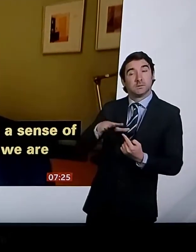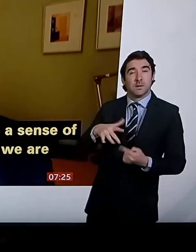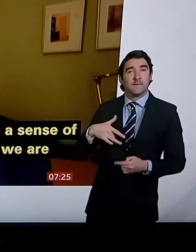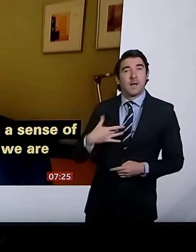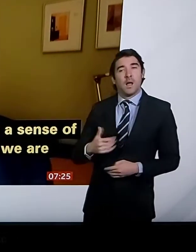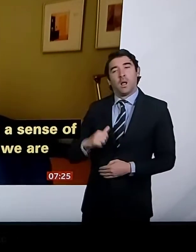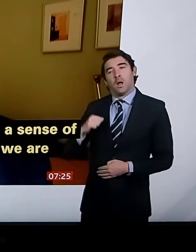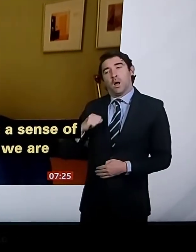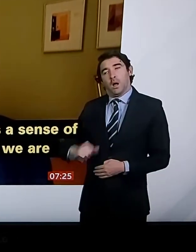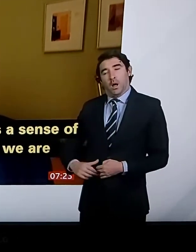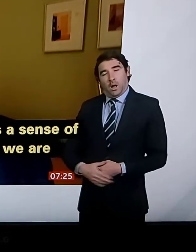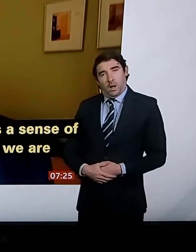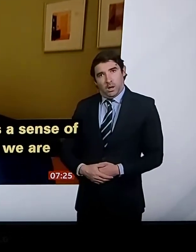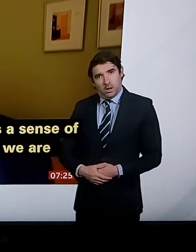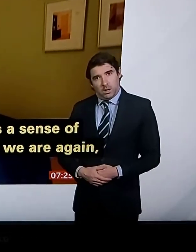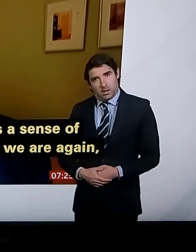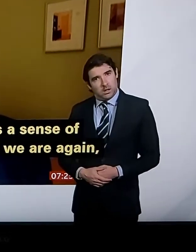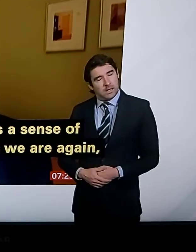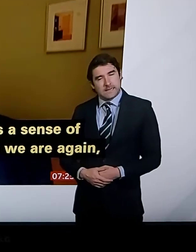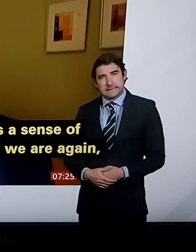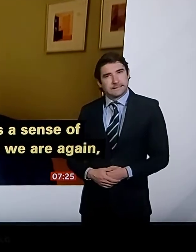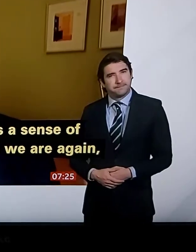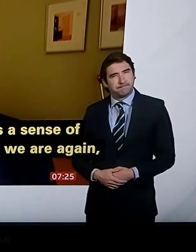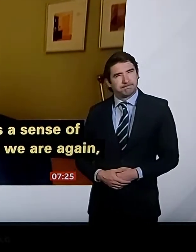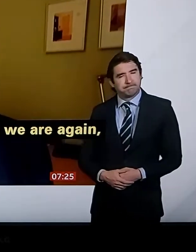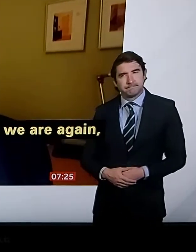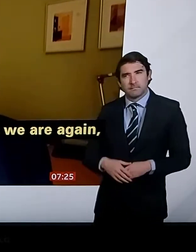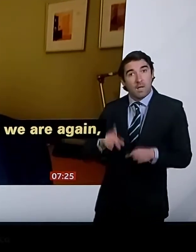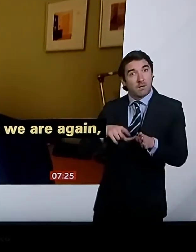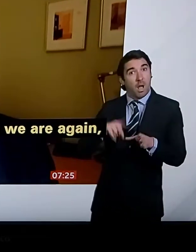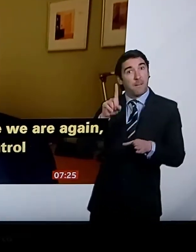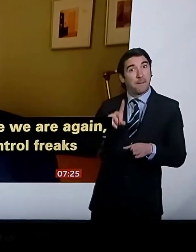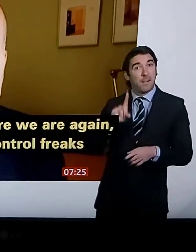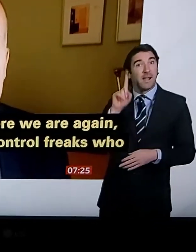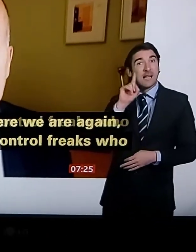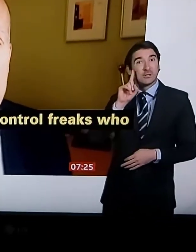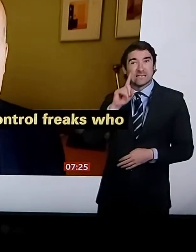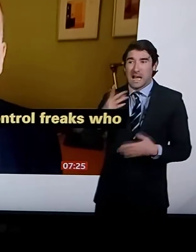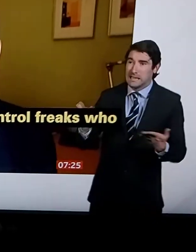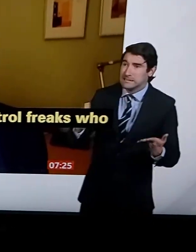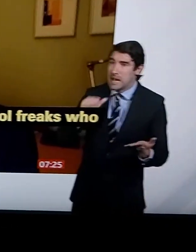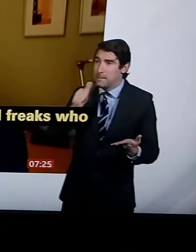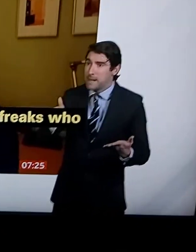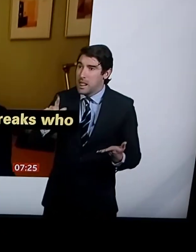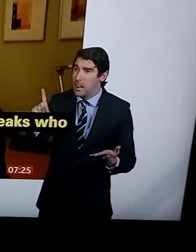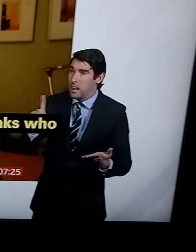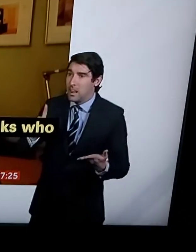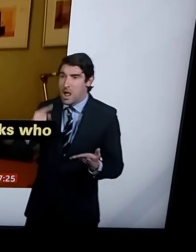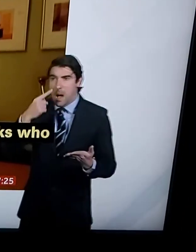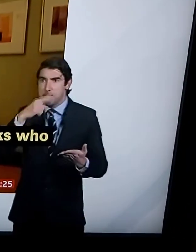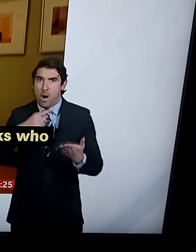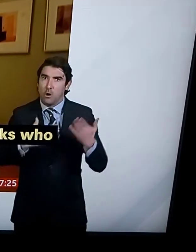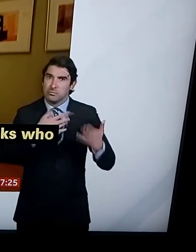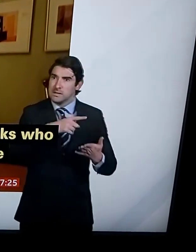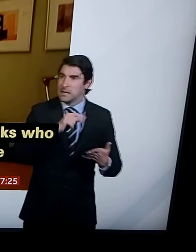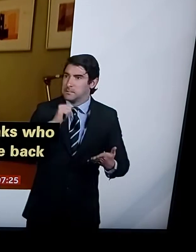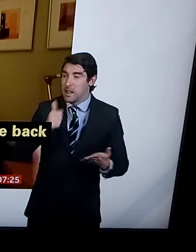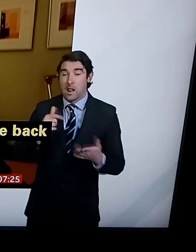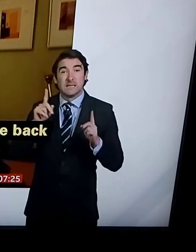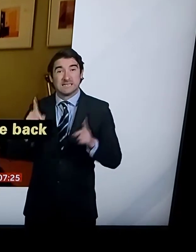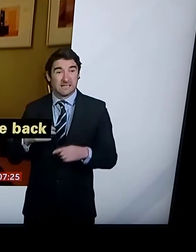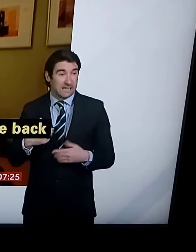who hate the fact that they're now on the back foot, that when young people were coming in, even yesterday, saying, so what's the appeals process with the mock results? They just had to say, I don't